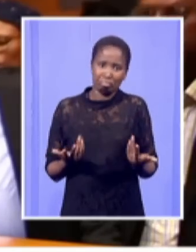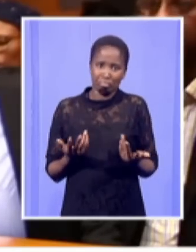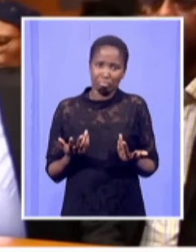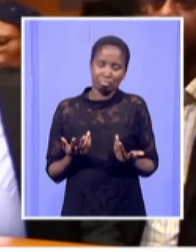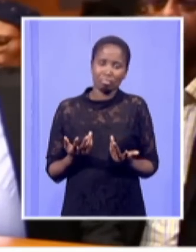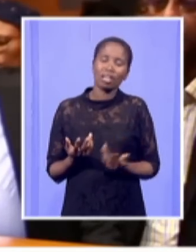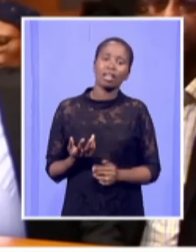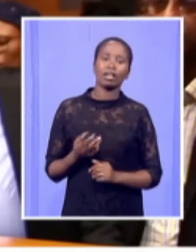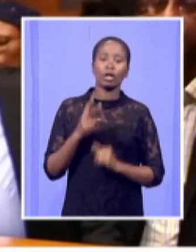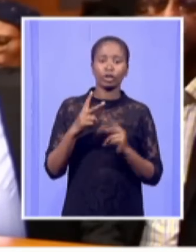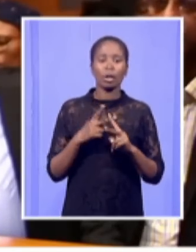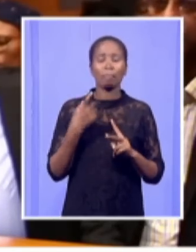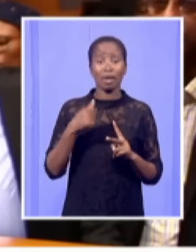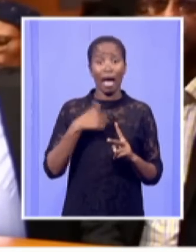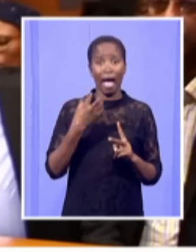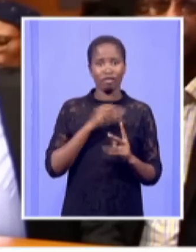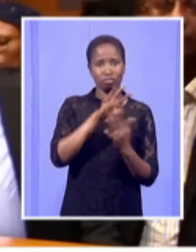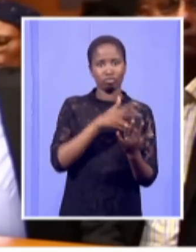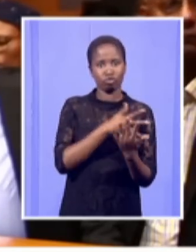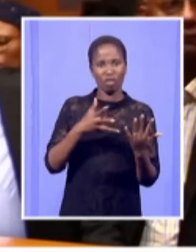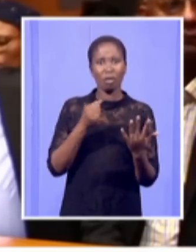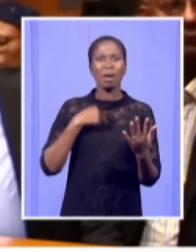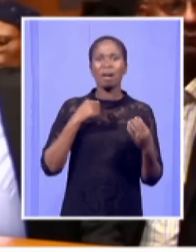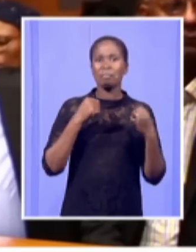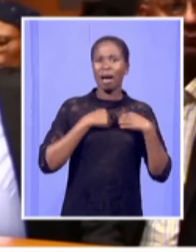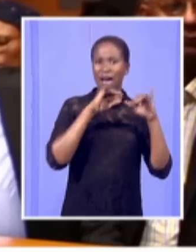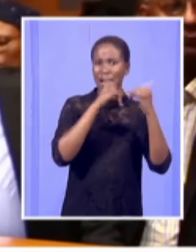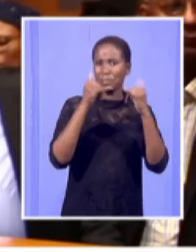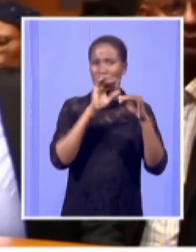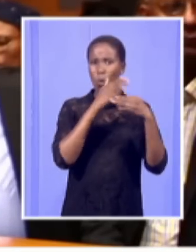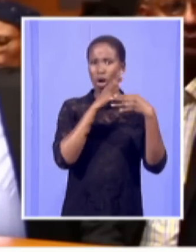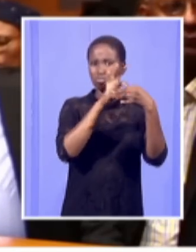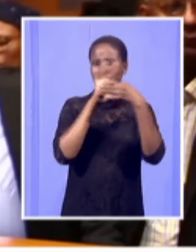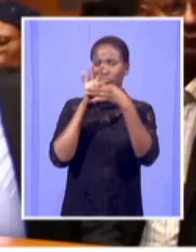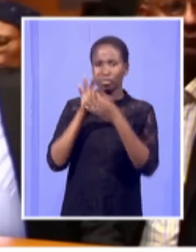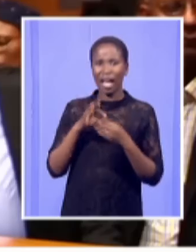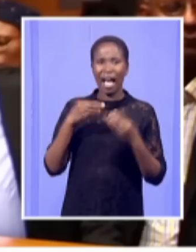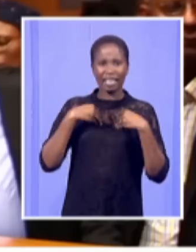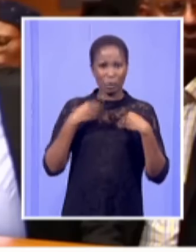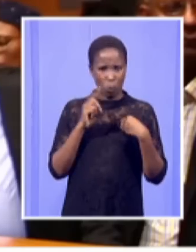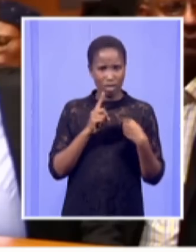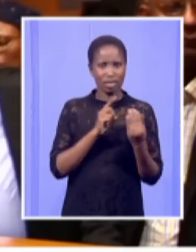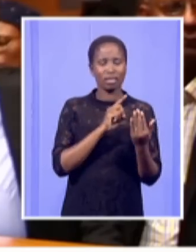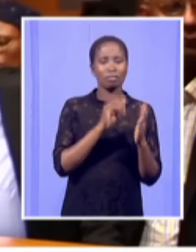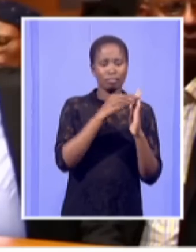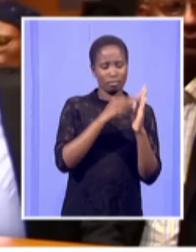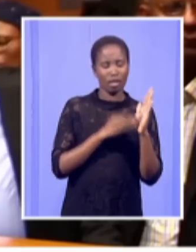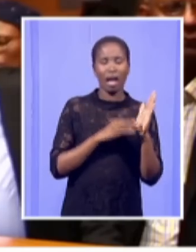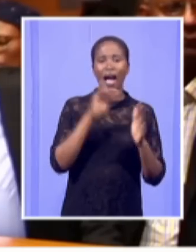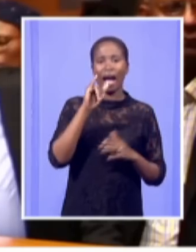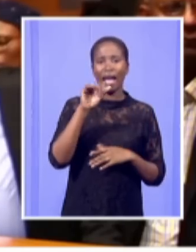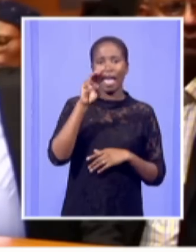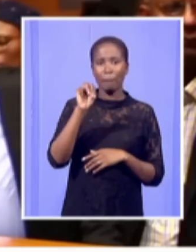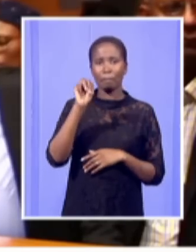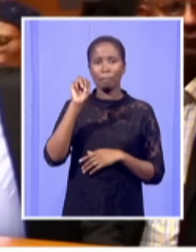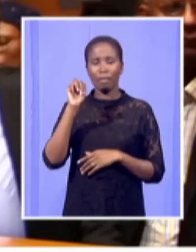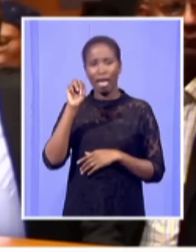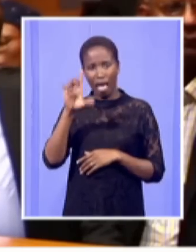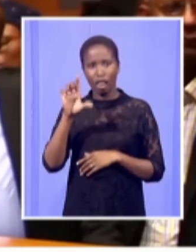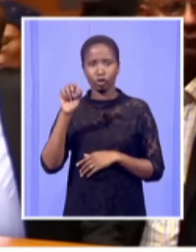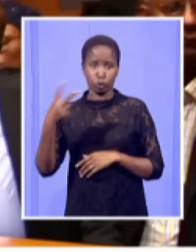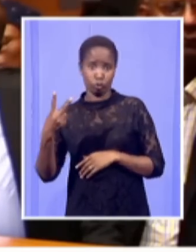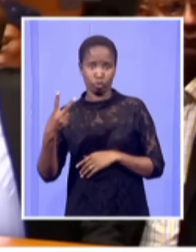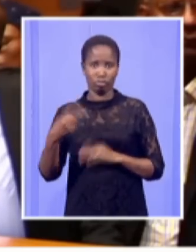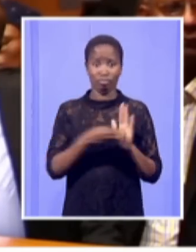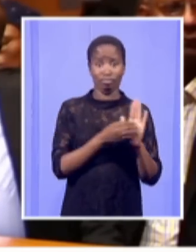a schedule of assets. The said schedule of assets is marked Annexure LMN2. My friends and my family